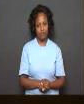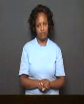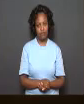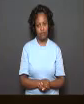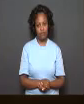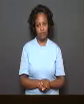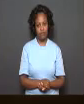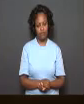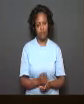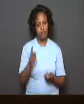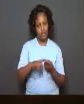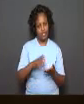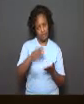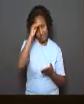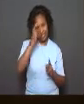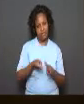Let's get back to our lesson.